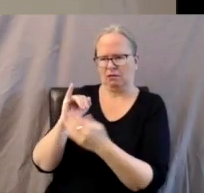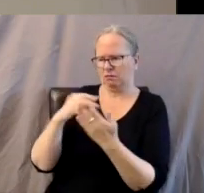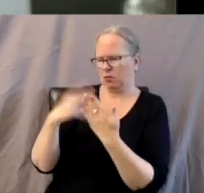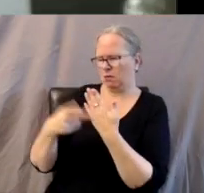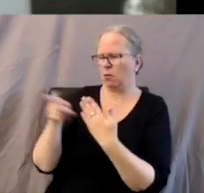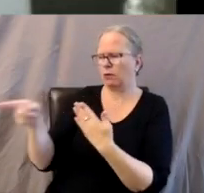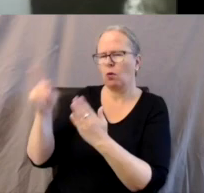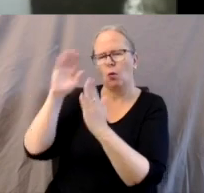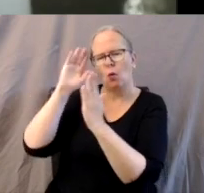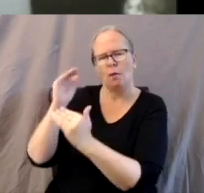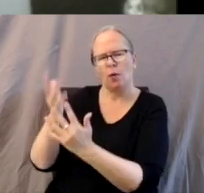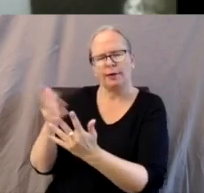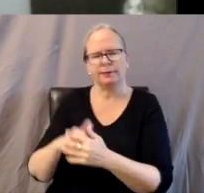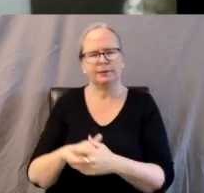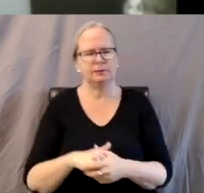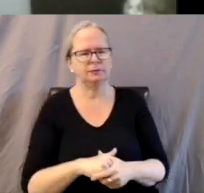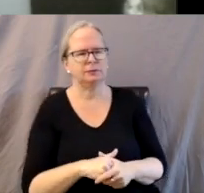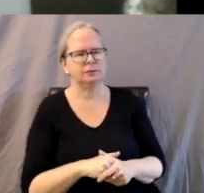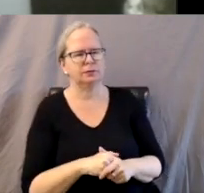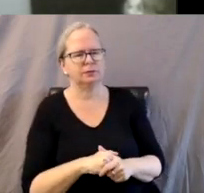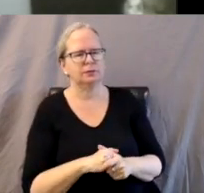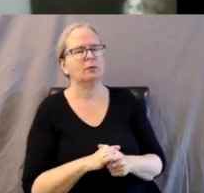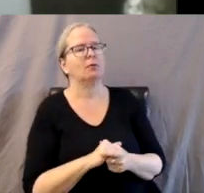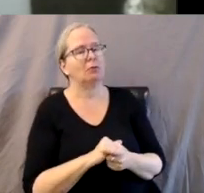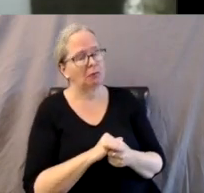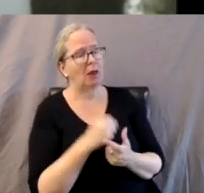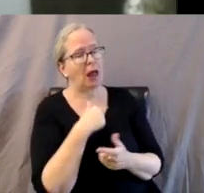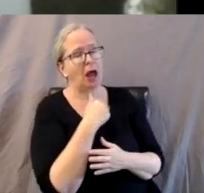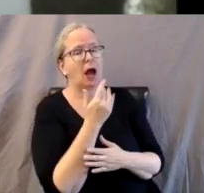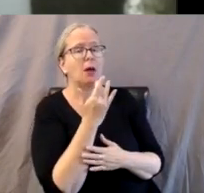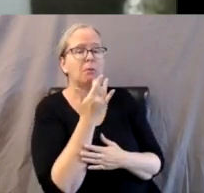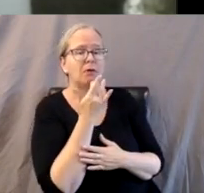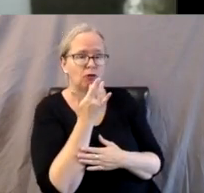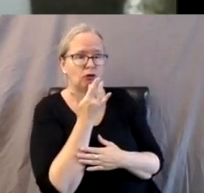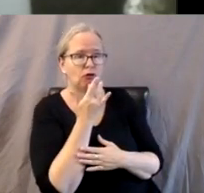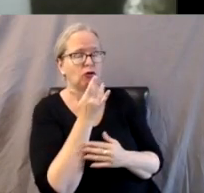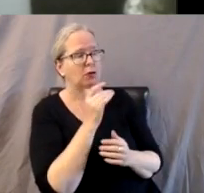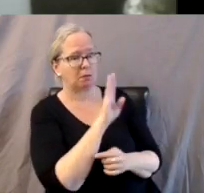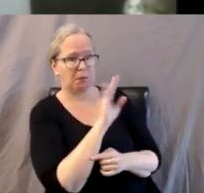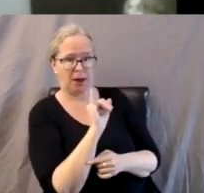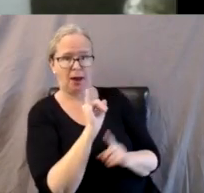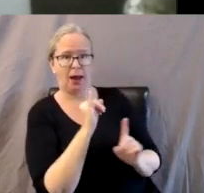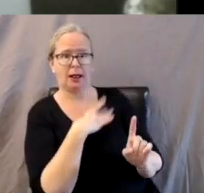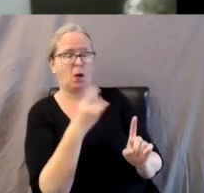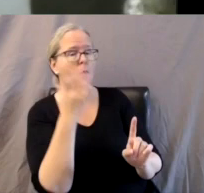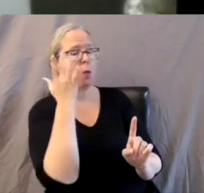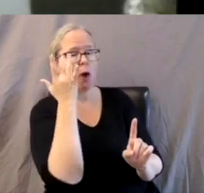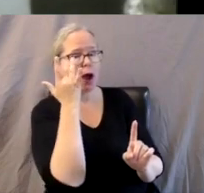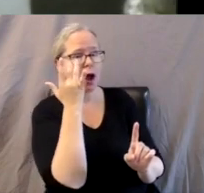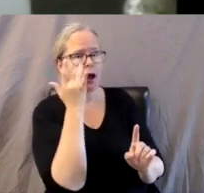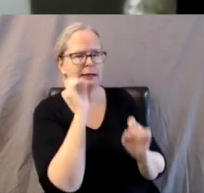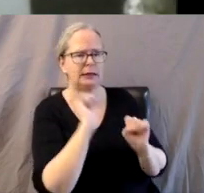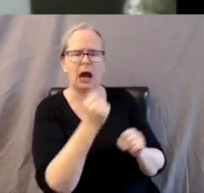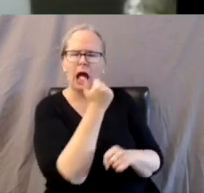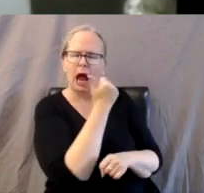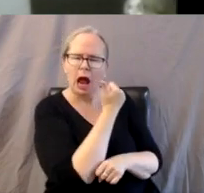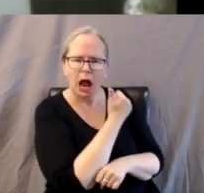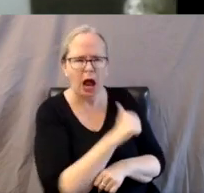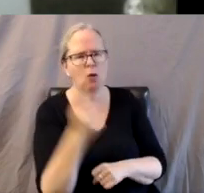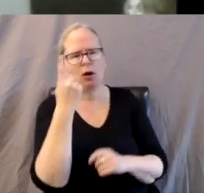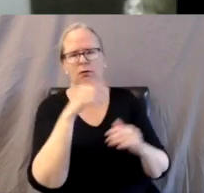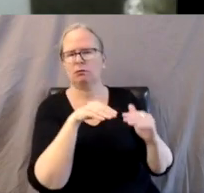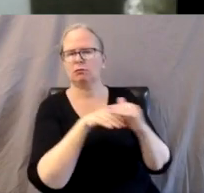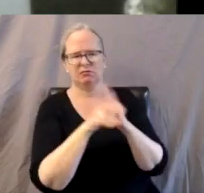My greatest hope for basic income, and it would be universal, that everybody would get it,